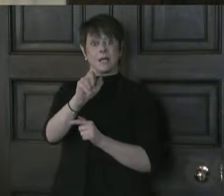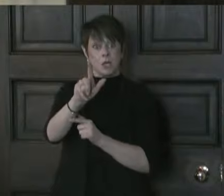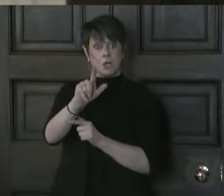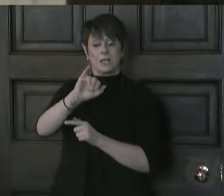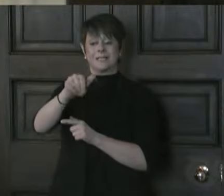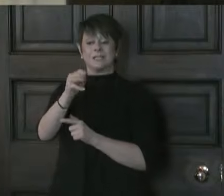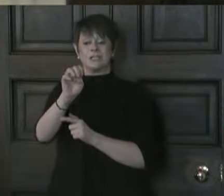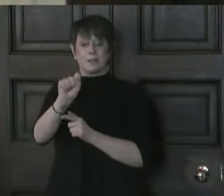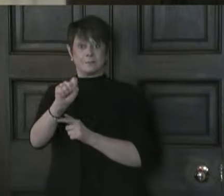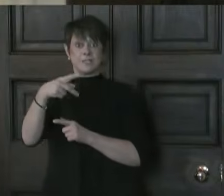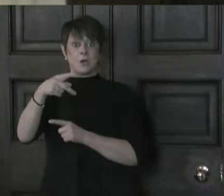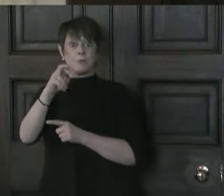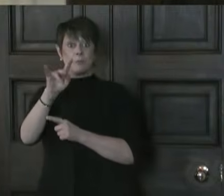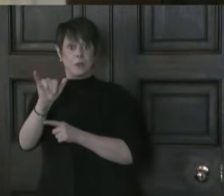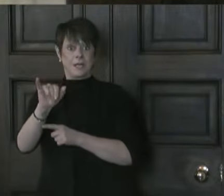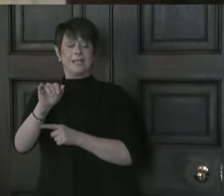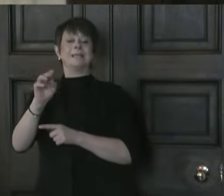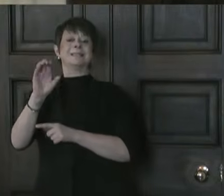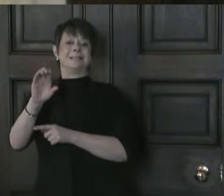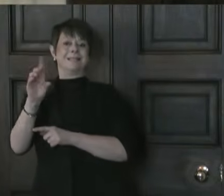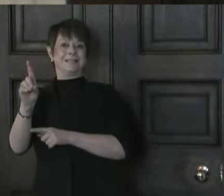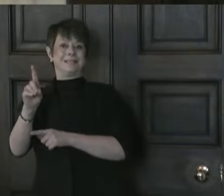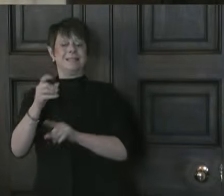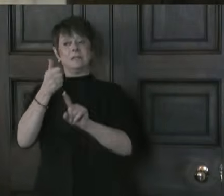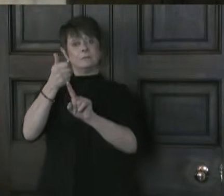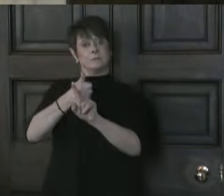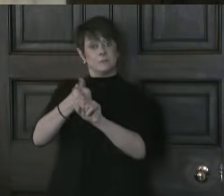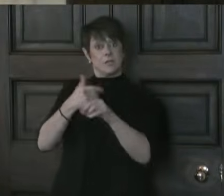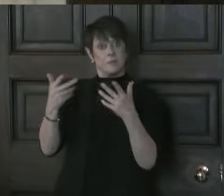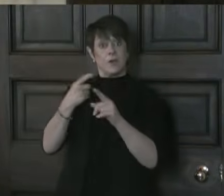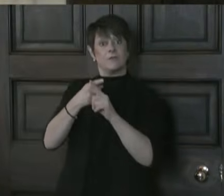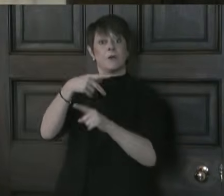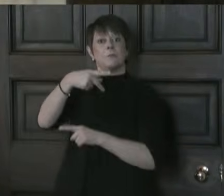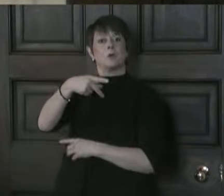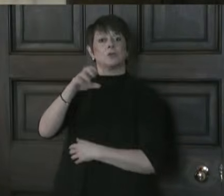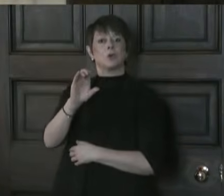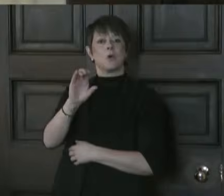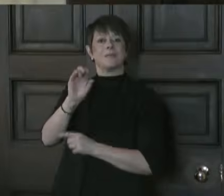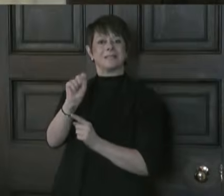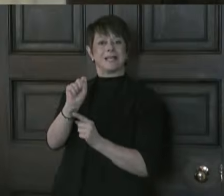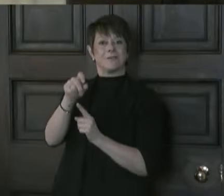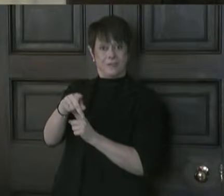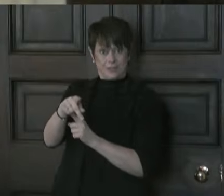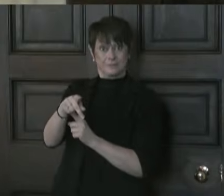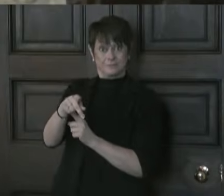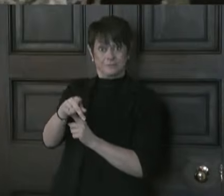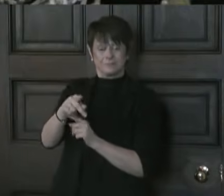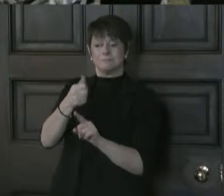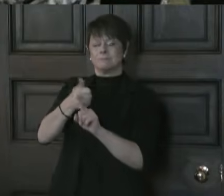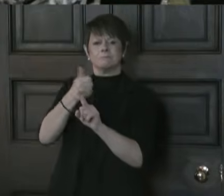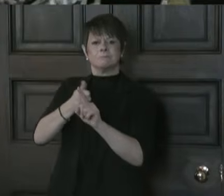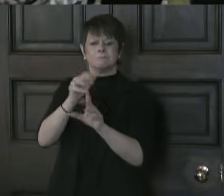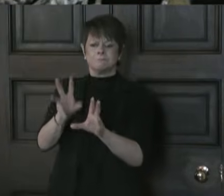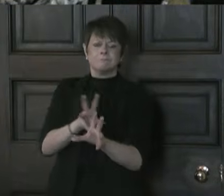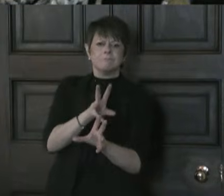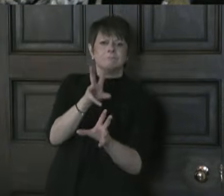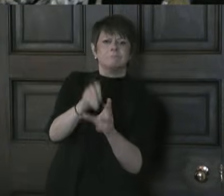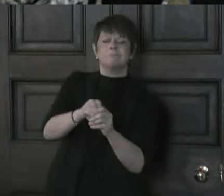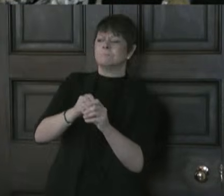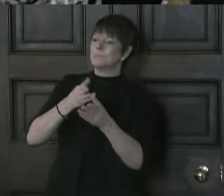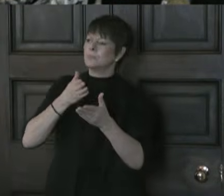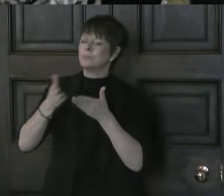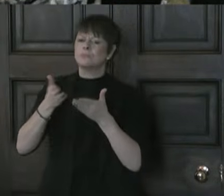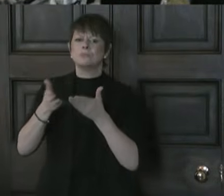CD. Major Retired Michael James Pretty of Portugal Cove, St. Philip's, has dedicated his life to